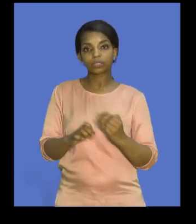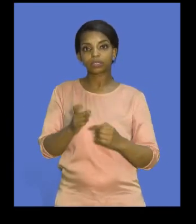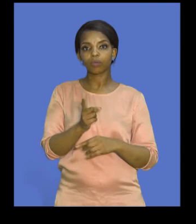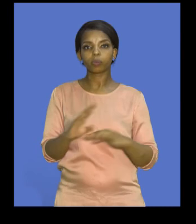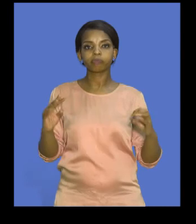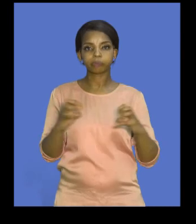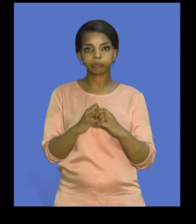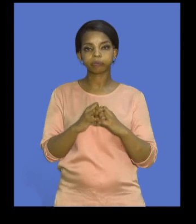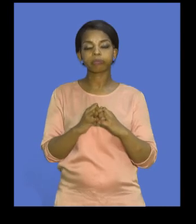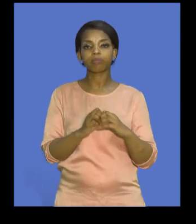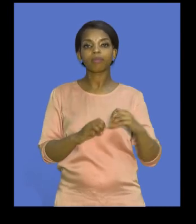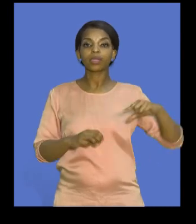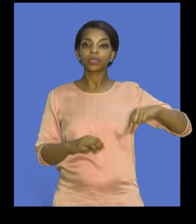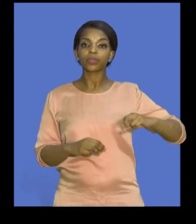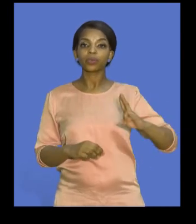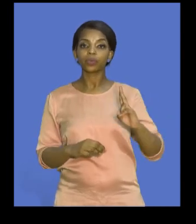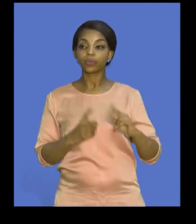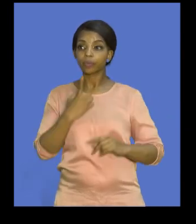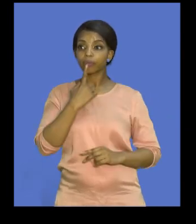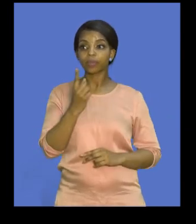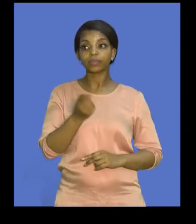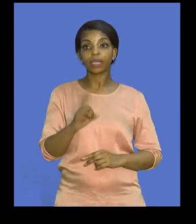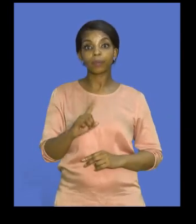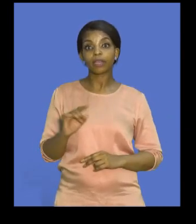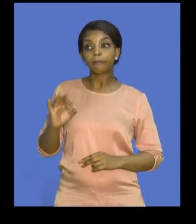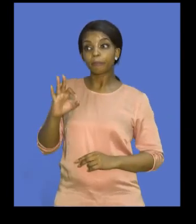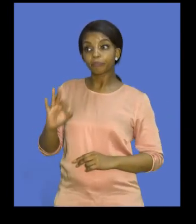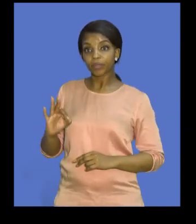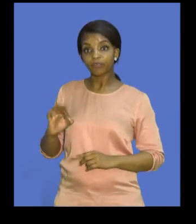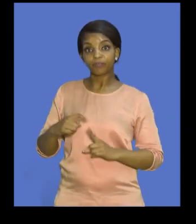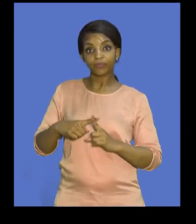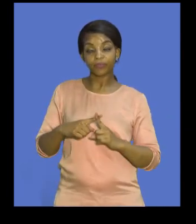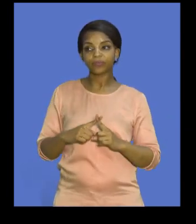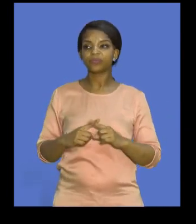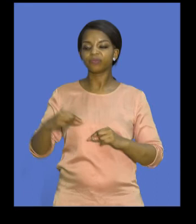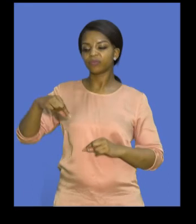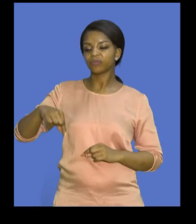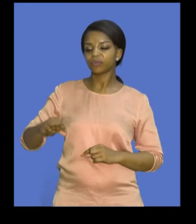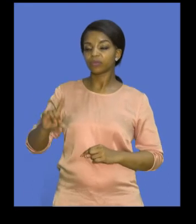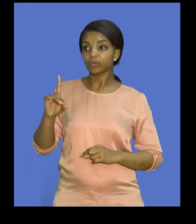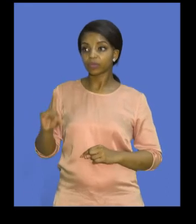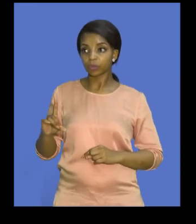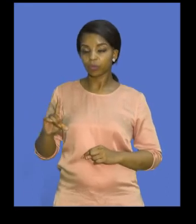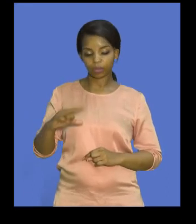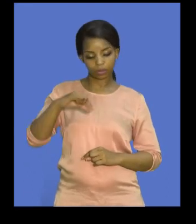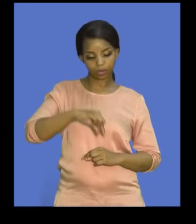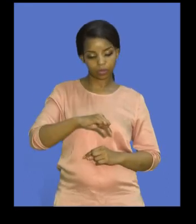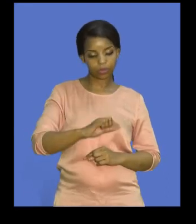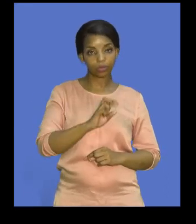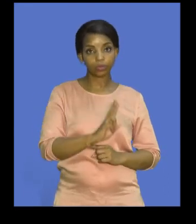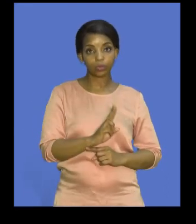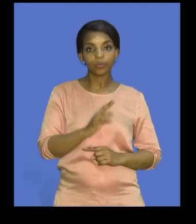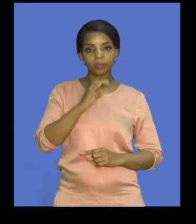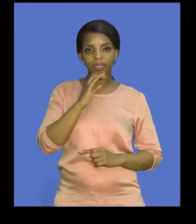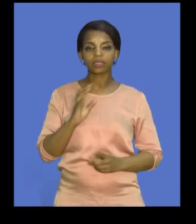F, which is the electrostatic force, is directly proportional to Q1, Q2. So this is what we mean when we talk about the